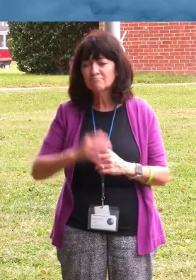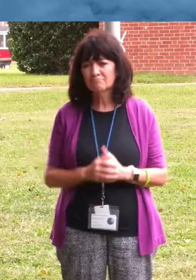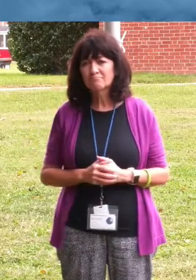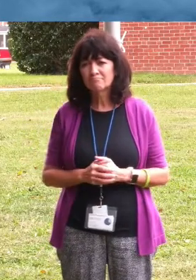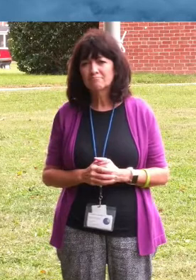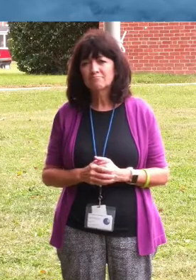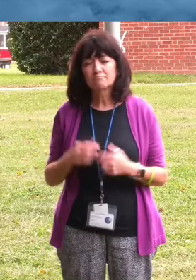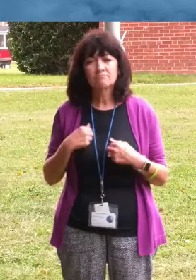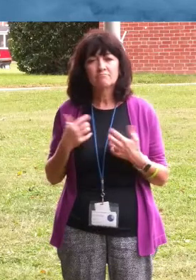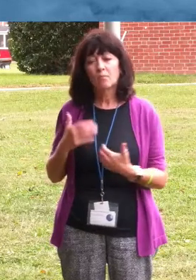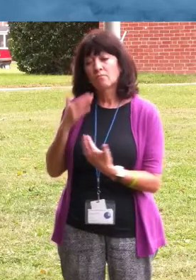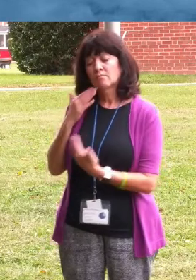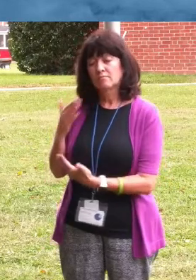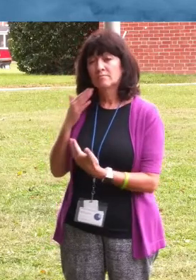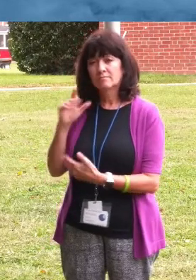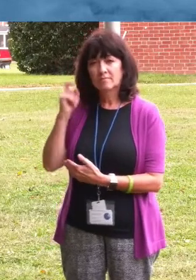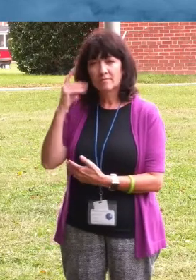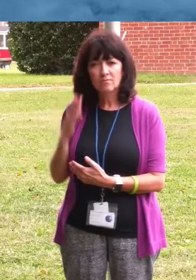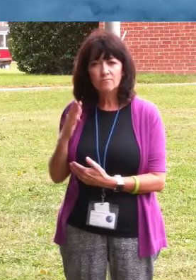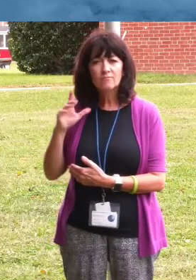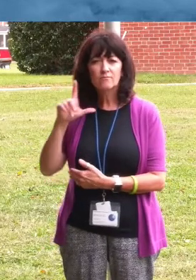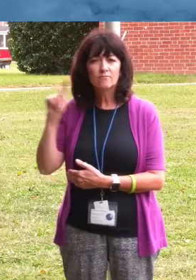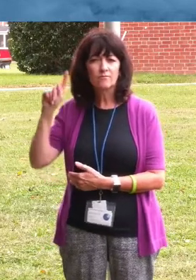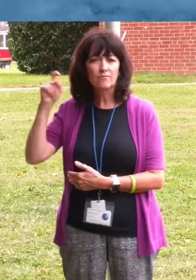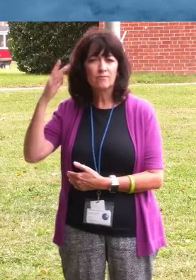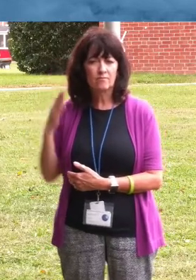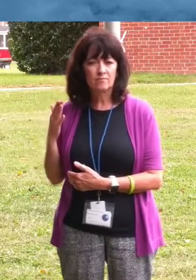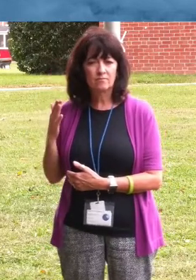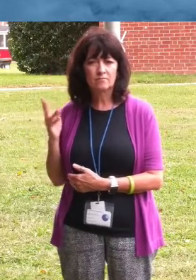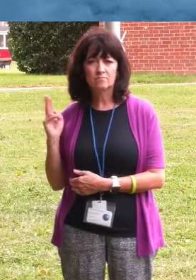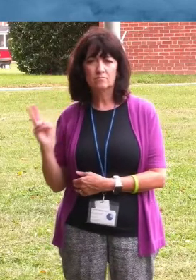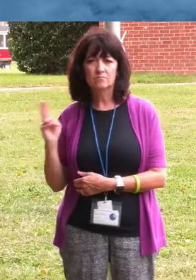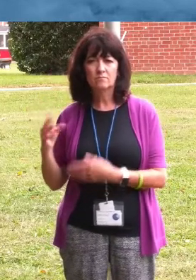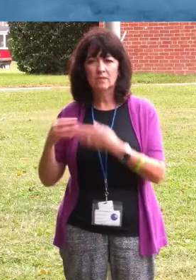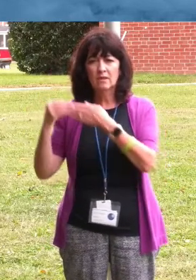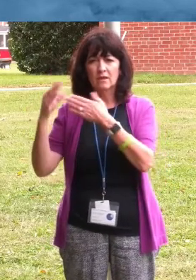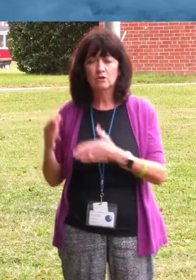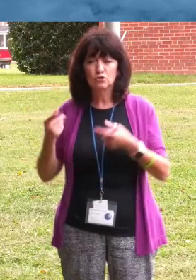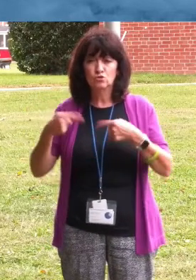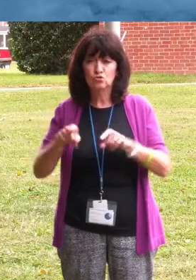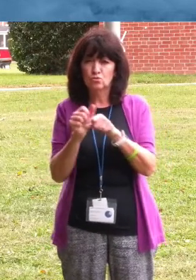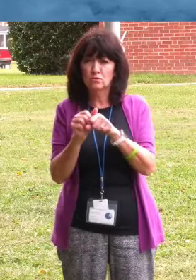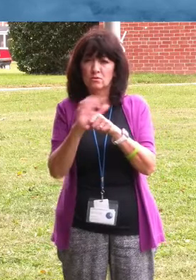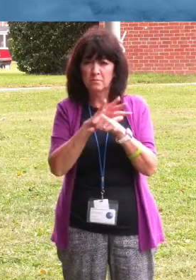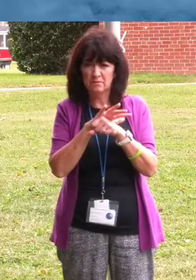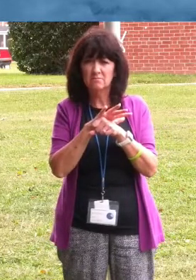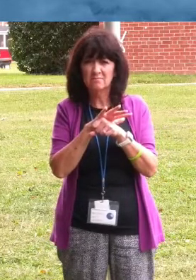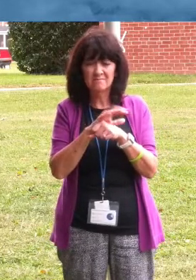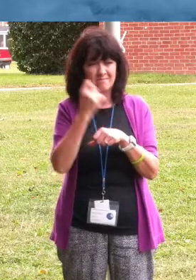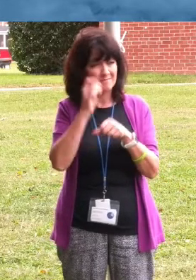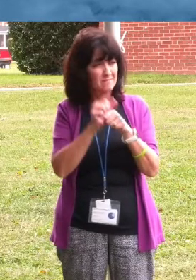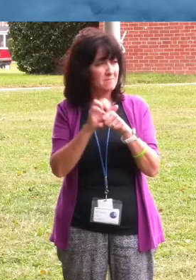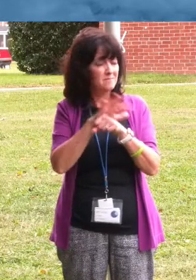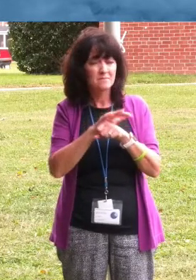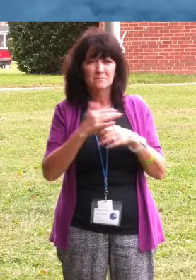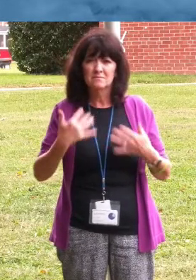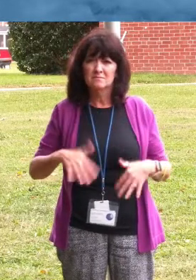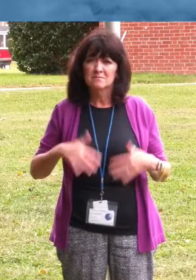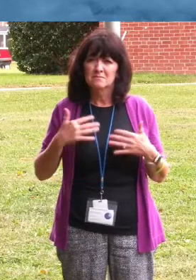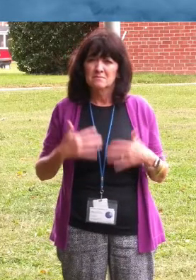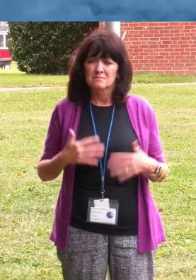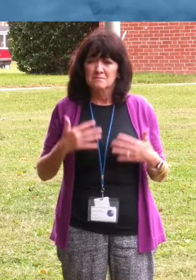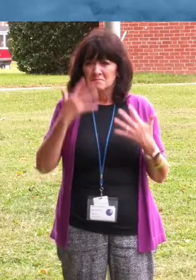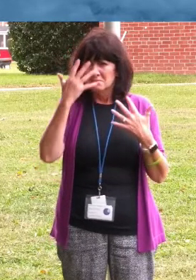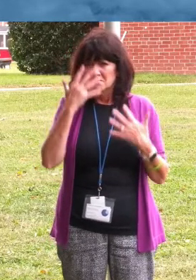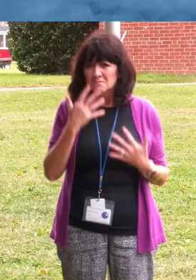the governor and lieutenant governor for their leadership on the pandemic and all that it's brought us and the misery of it.